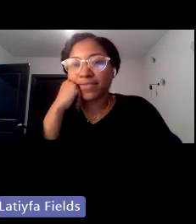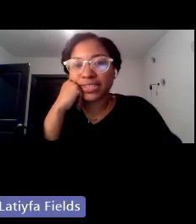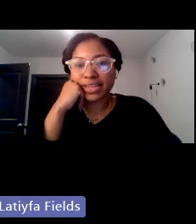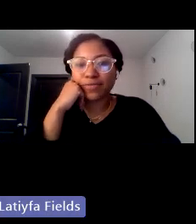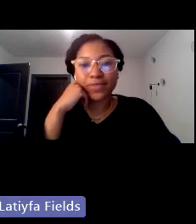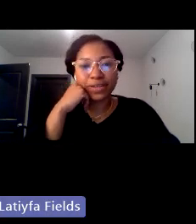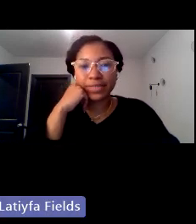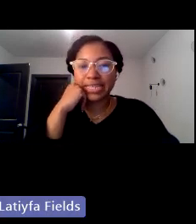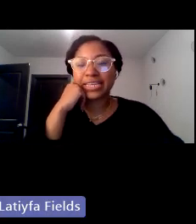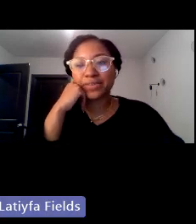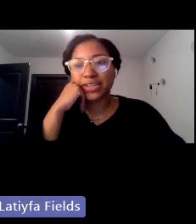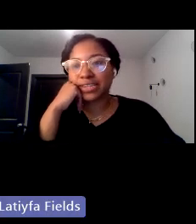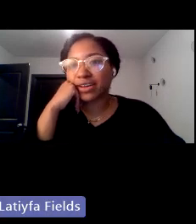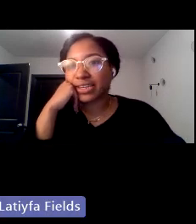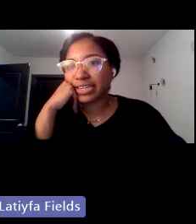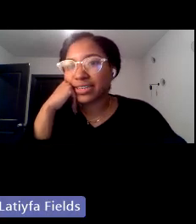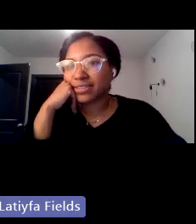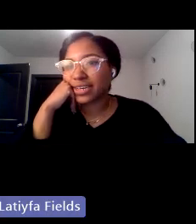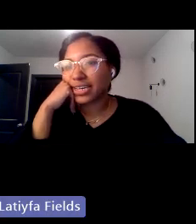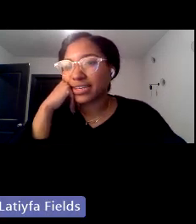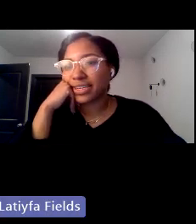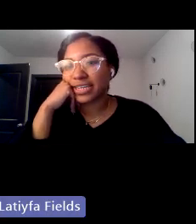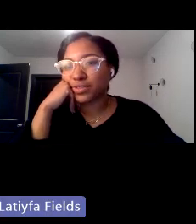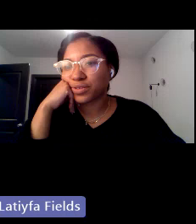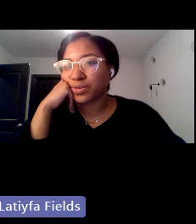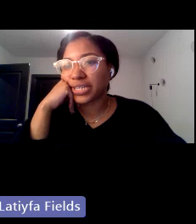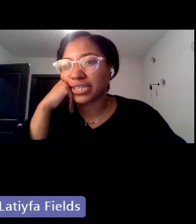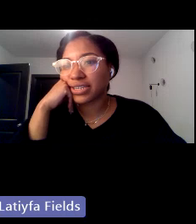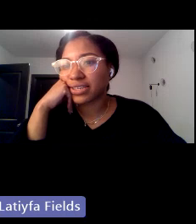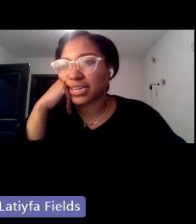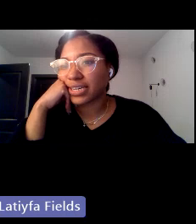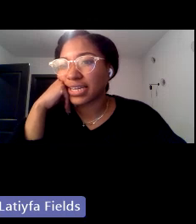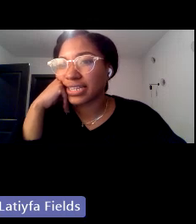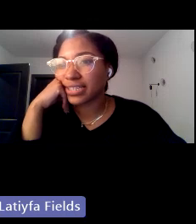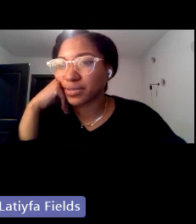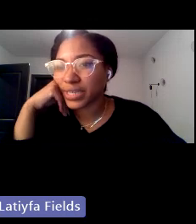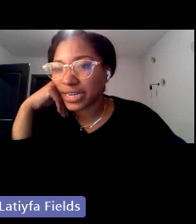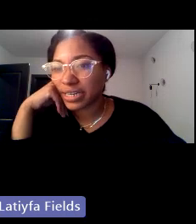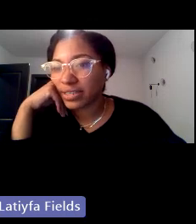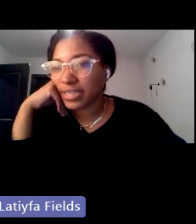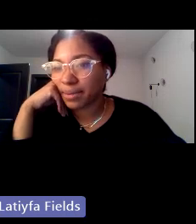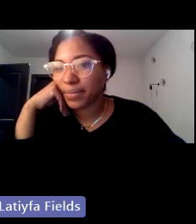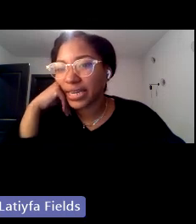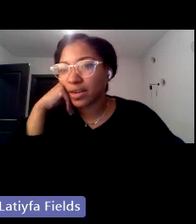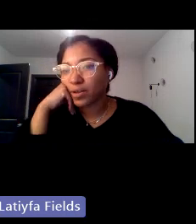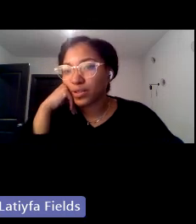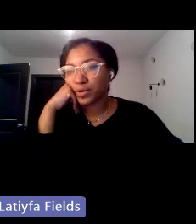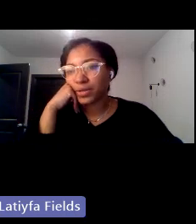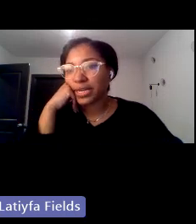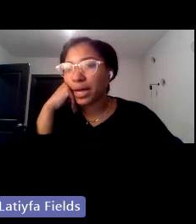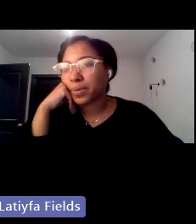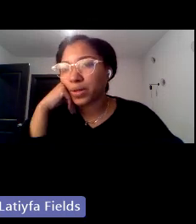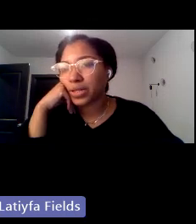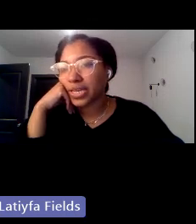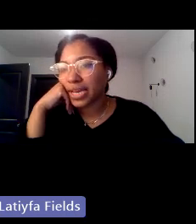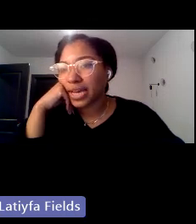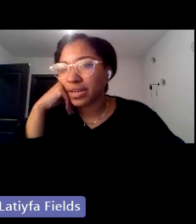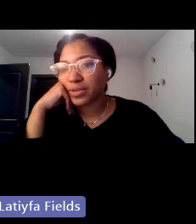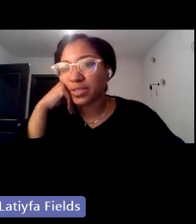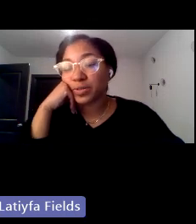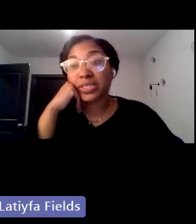definitely have several veterans, and thank you, Tanya, on here. Andrew threw in at least 3 years, and then Megan also threw in a